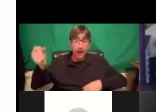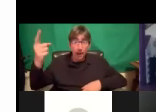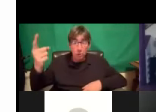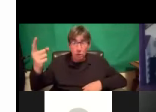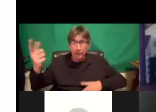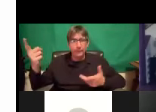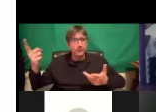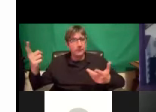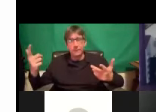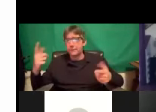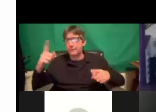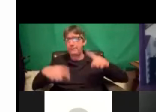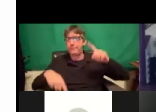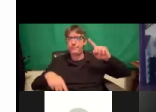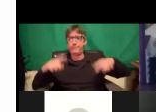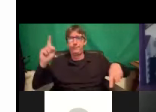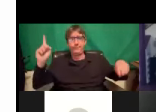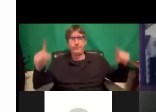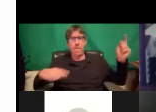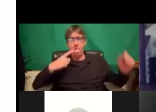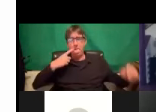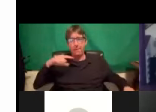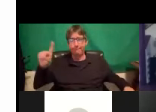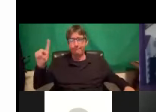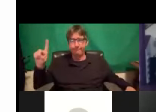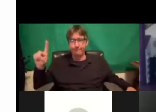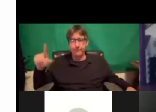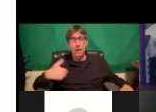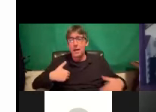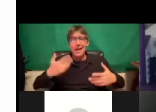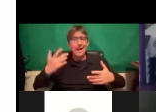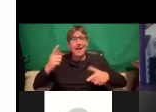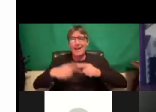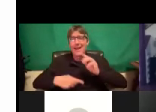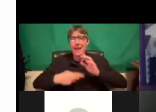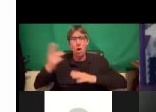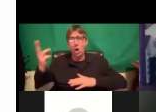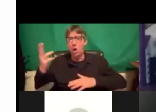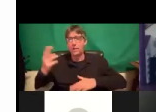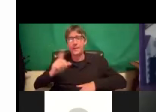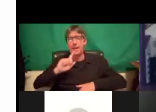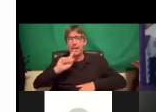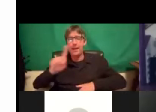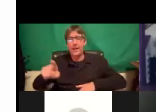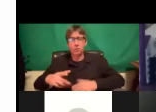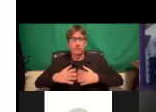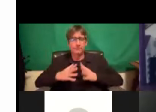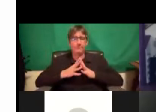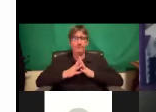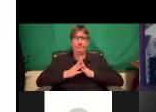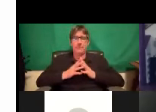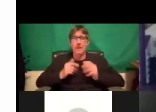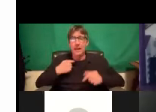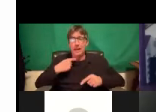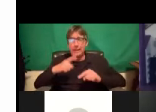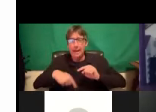unfortunately just cannot give you a specific timeline. Anything if I did, it wouldn't be necessarily true. But what I will say is